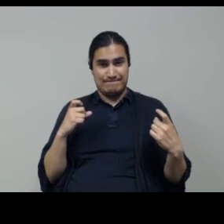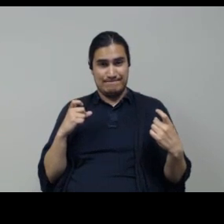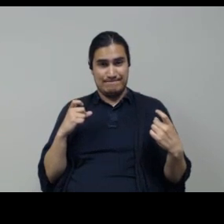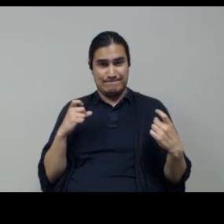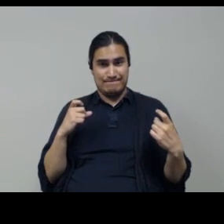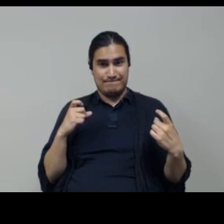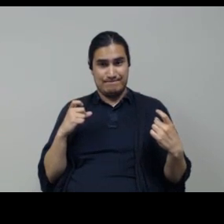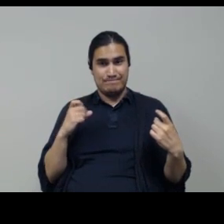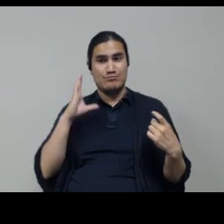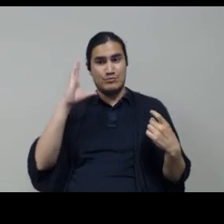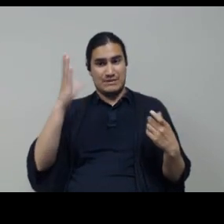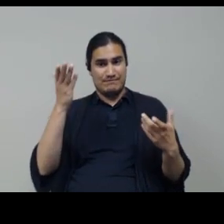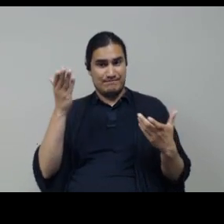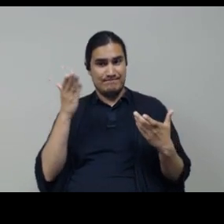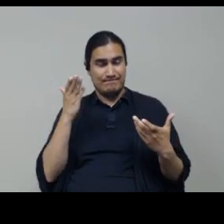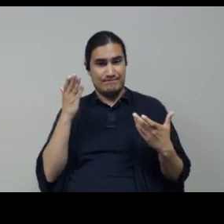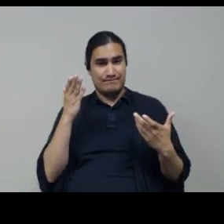I'll entertain a motion. Oh,